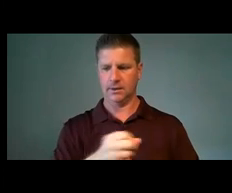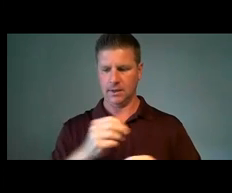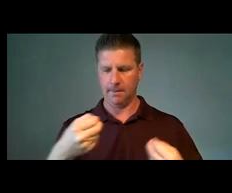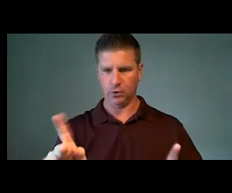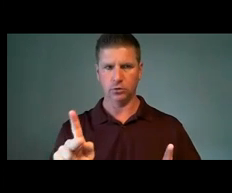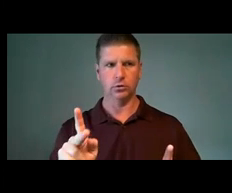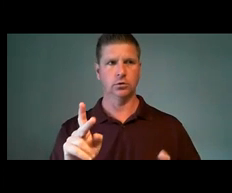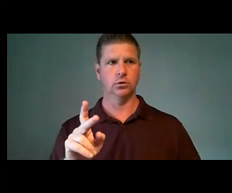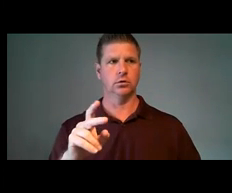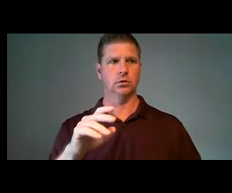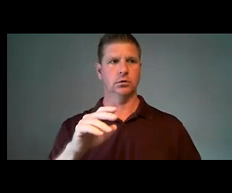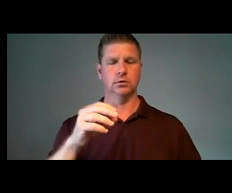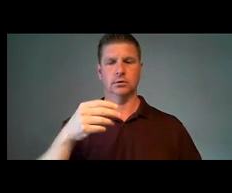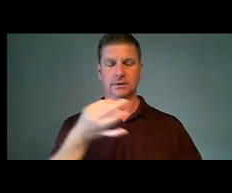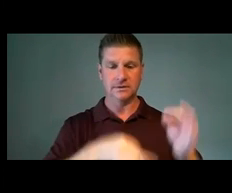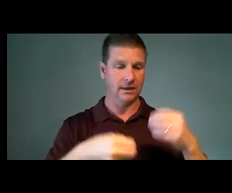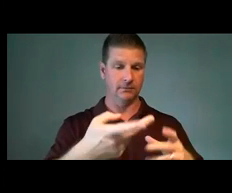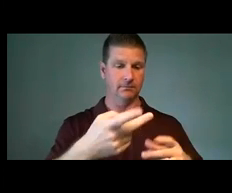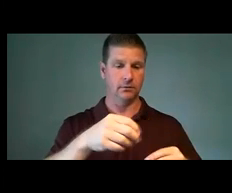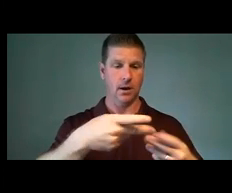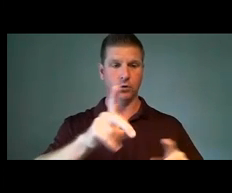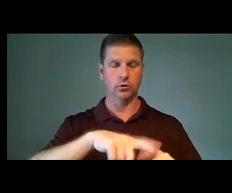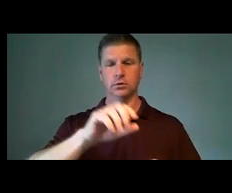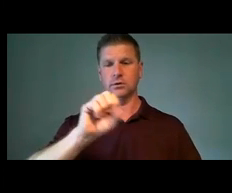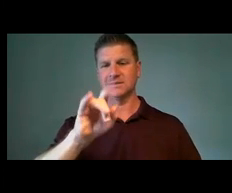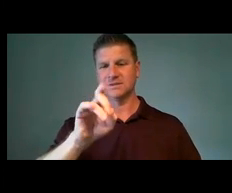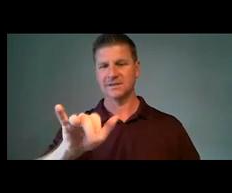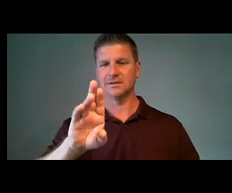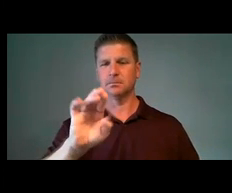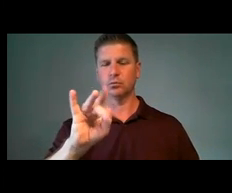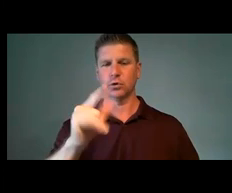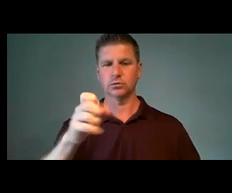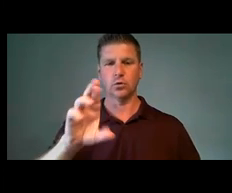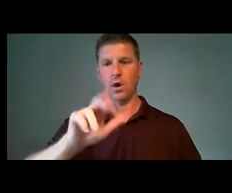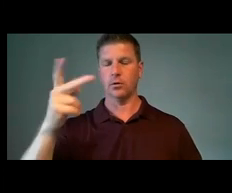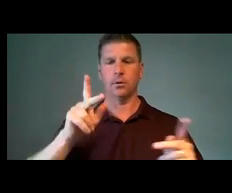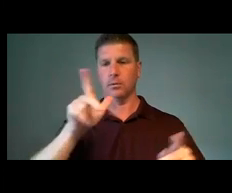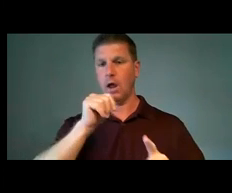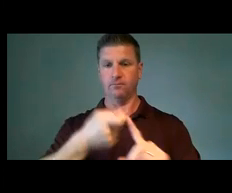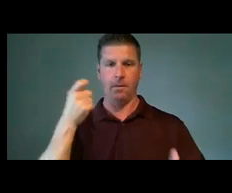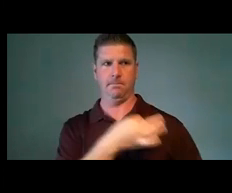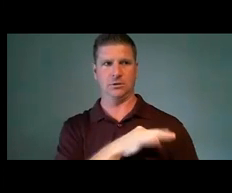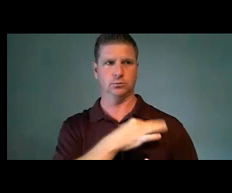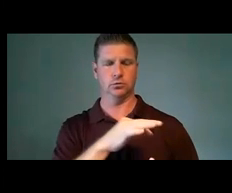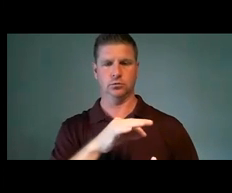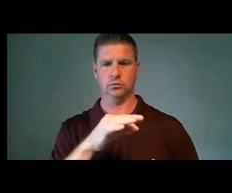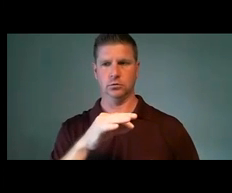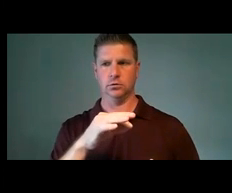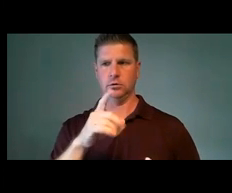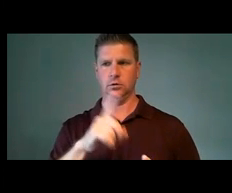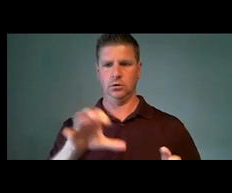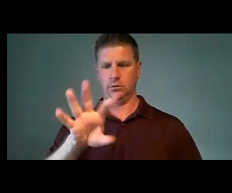then instead of giving the opportunity to other people like City Bridges and other people who are not from Pittsburgh to come out and do the 4800 block